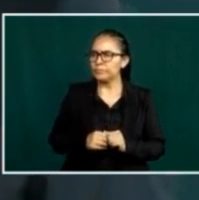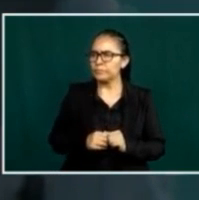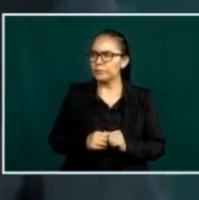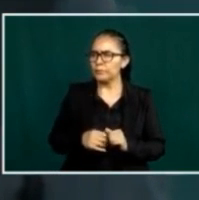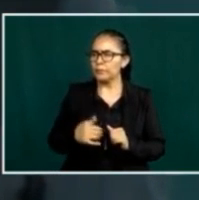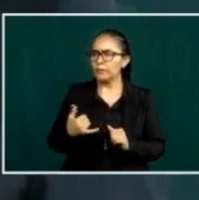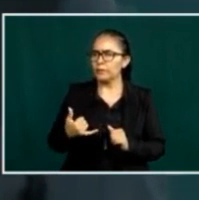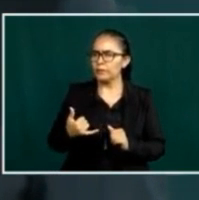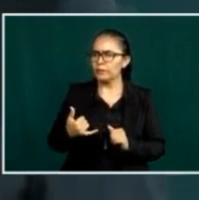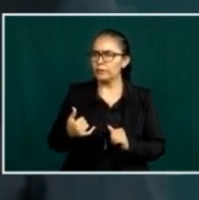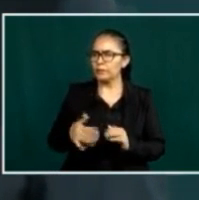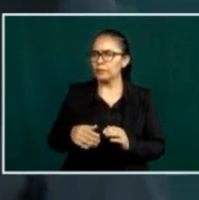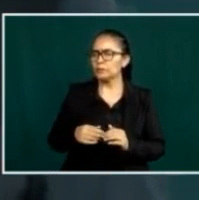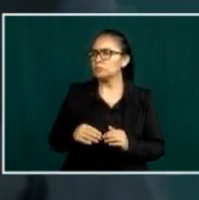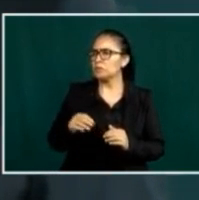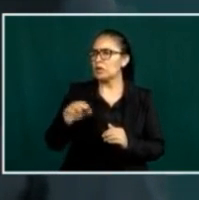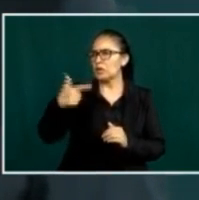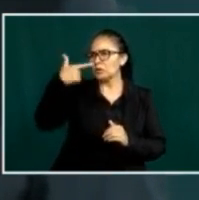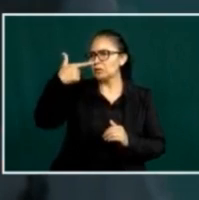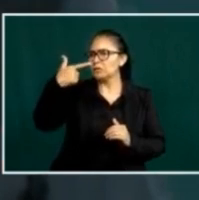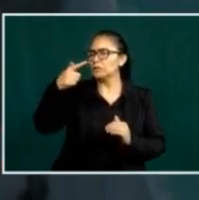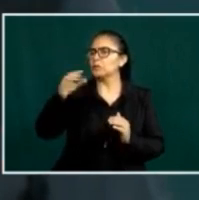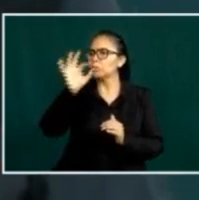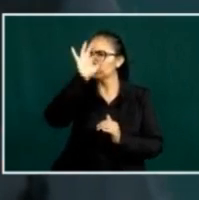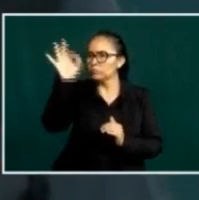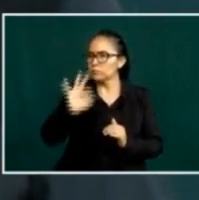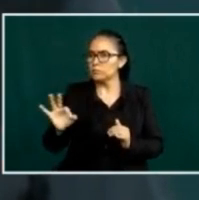It decreased 7%.